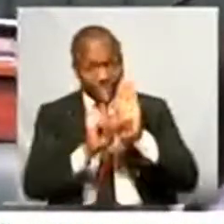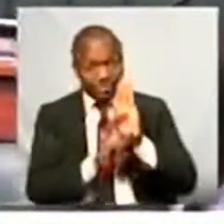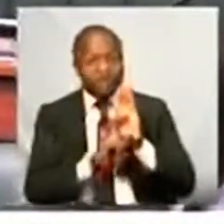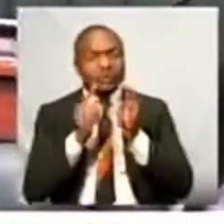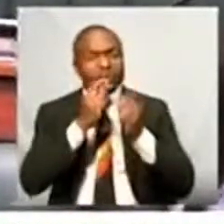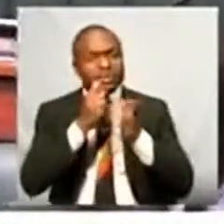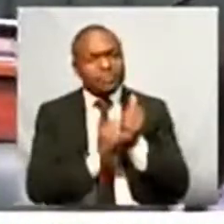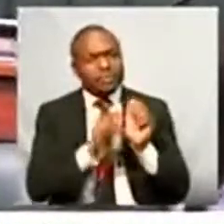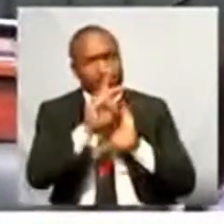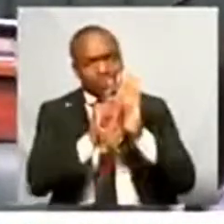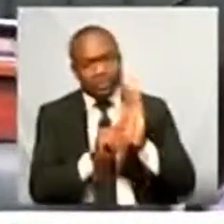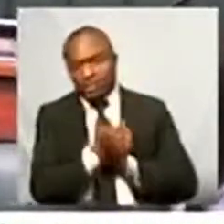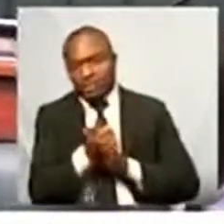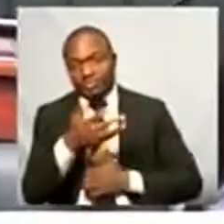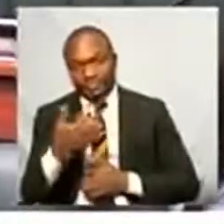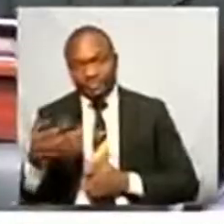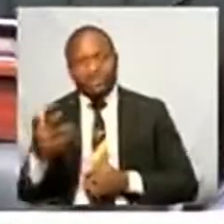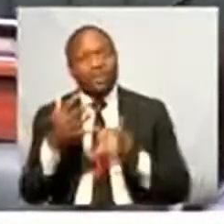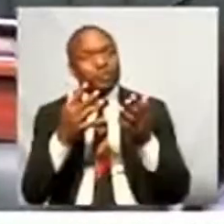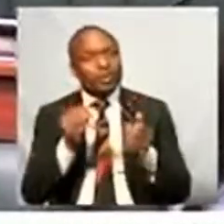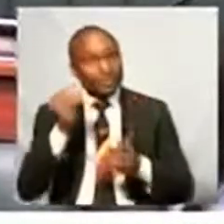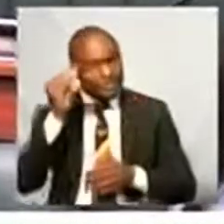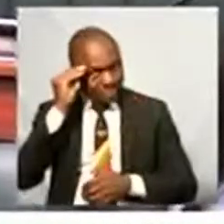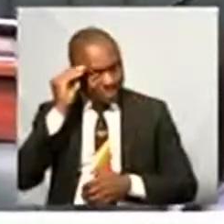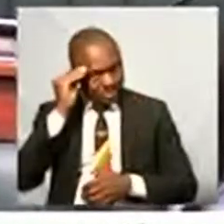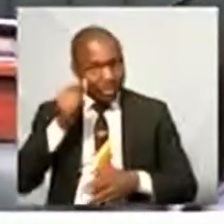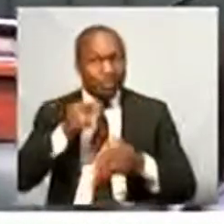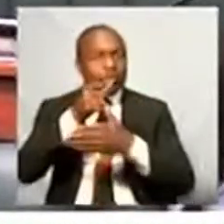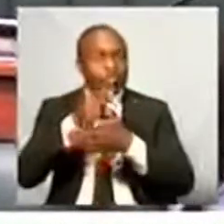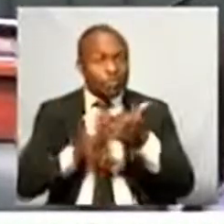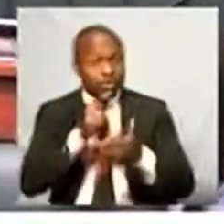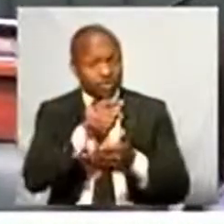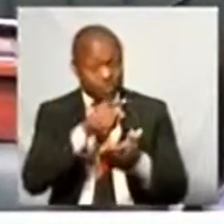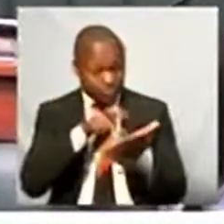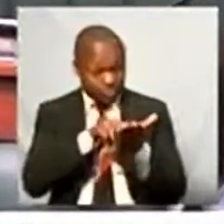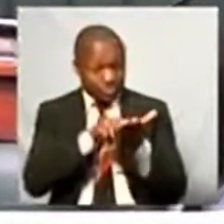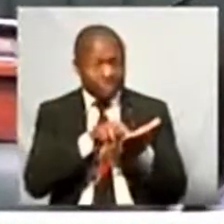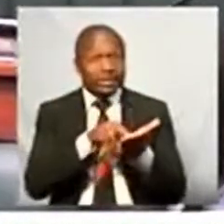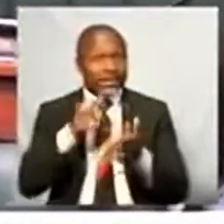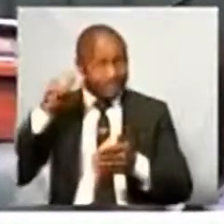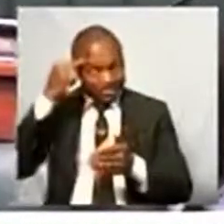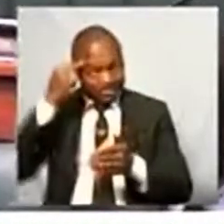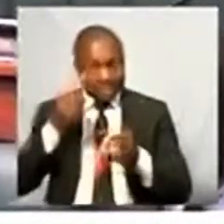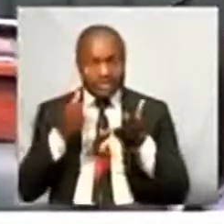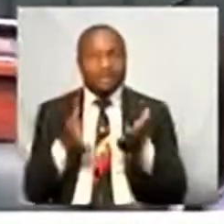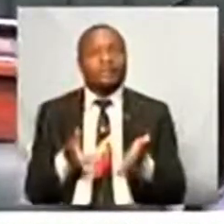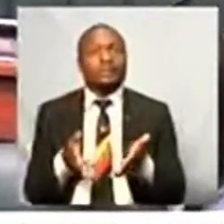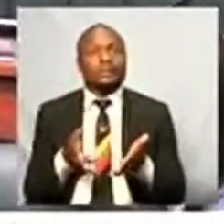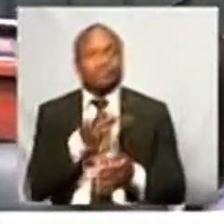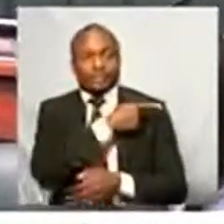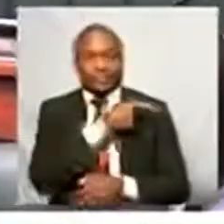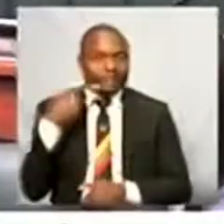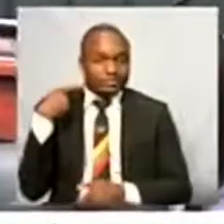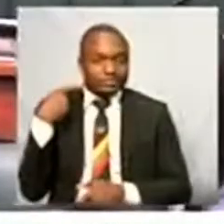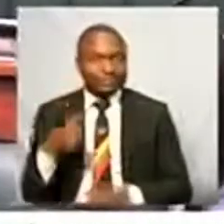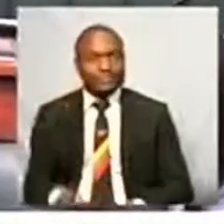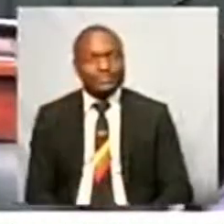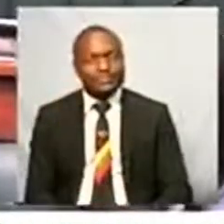to policy and other things. Now I wanted to know, what you're representing government in this House,